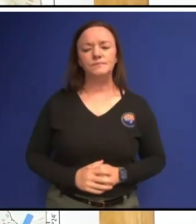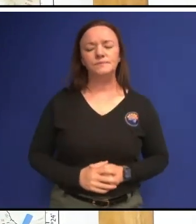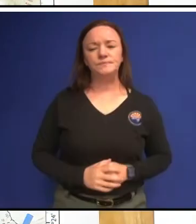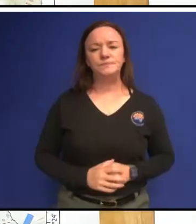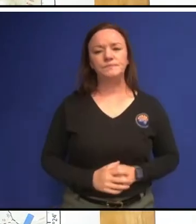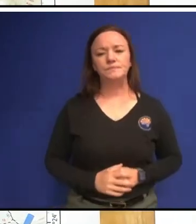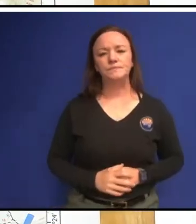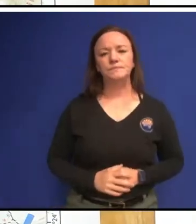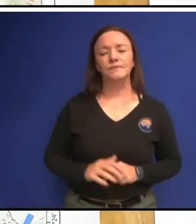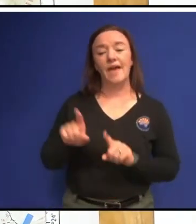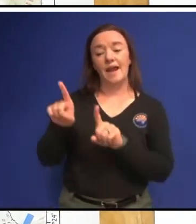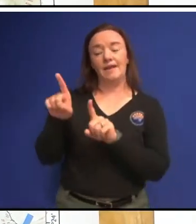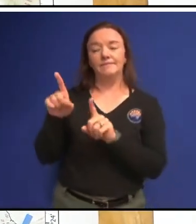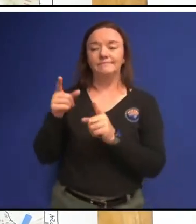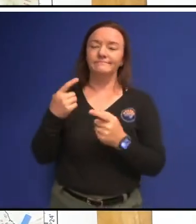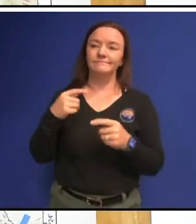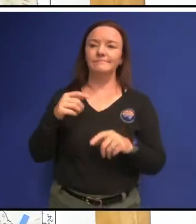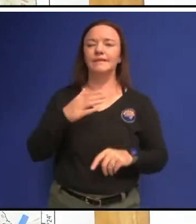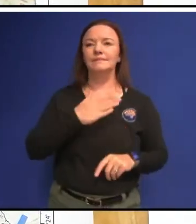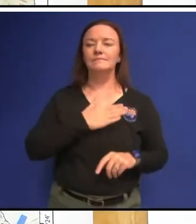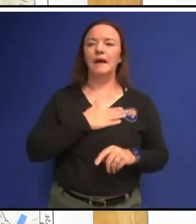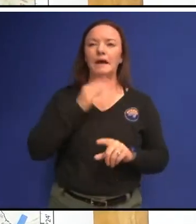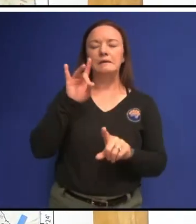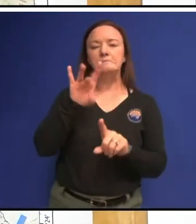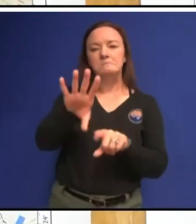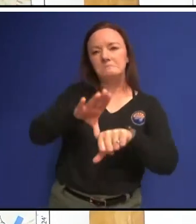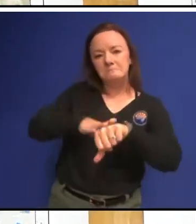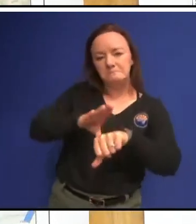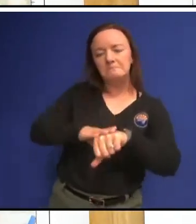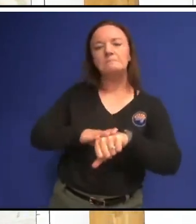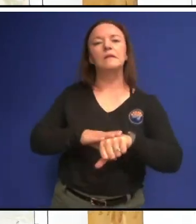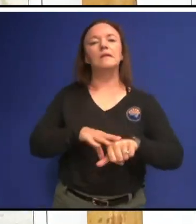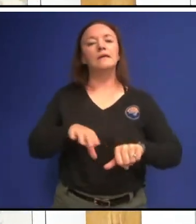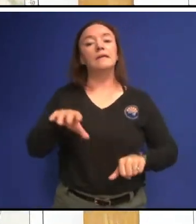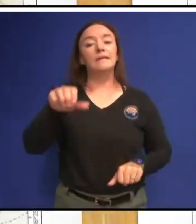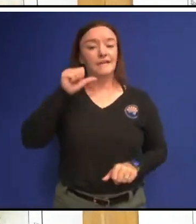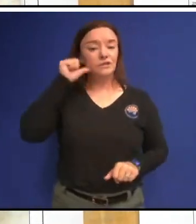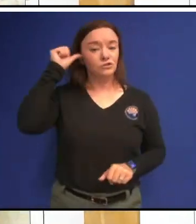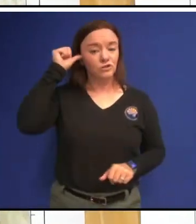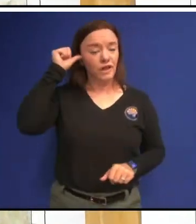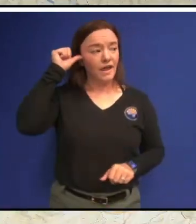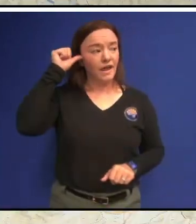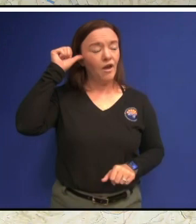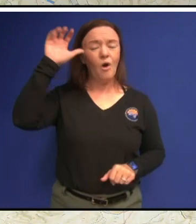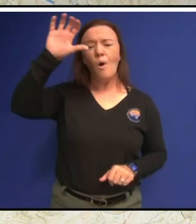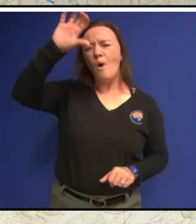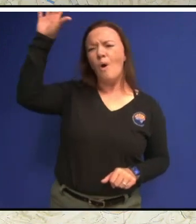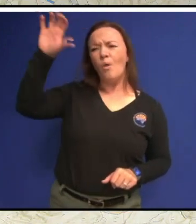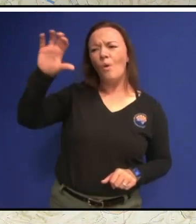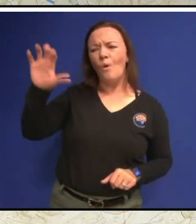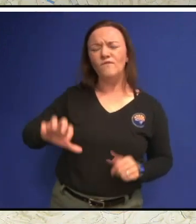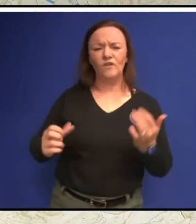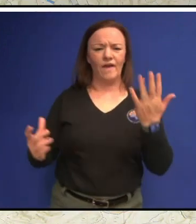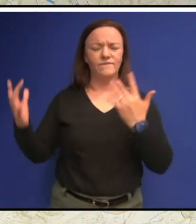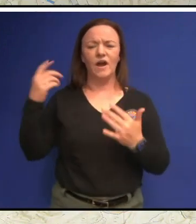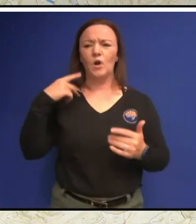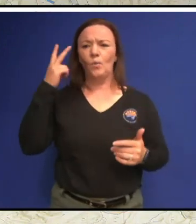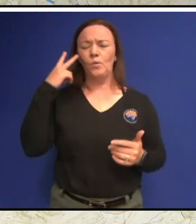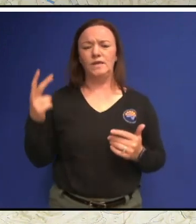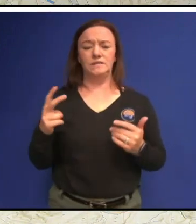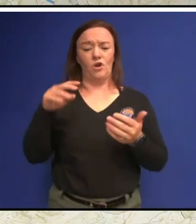asterisk by that, the qualifier, if you will, is that yesterday, all over the fire, we saw smoke popping up